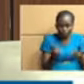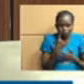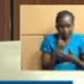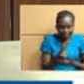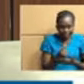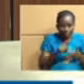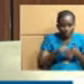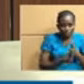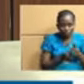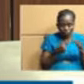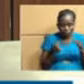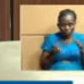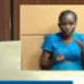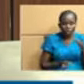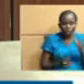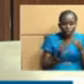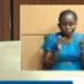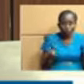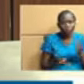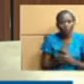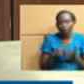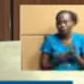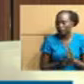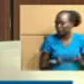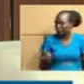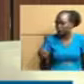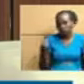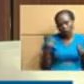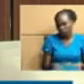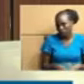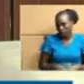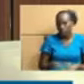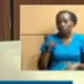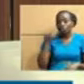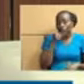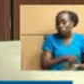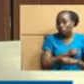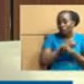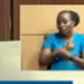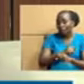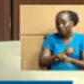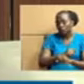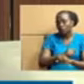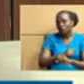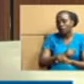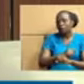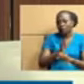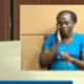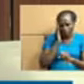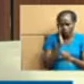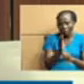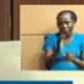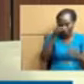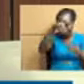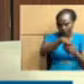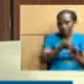of equal opportunities, then we have lost it, because social protection directly falls into